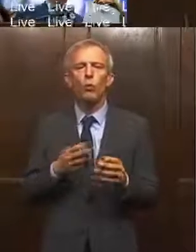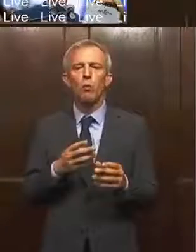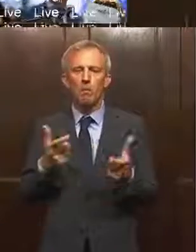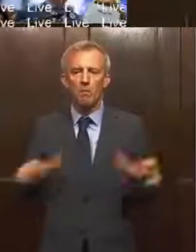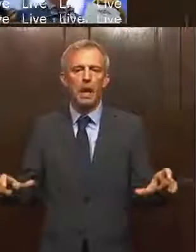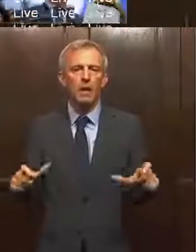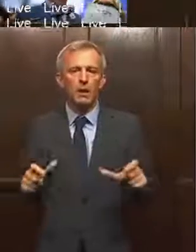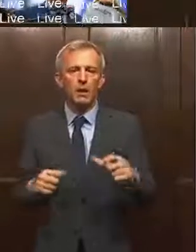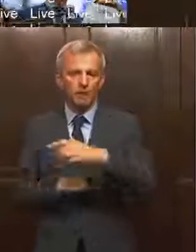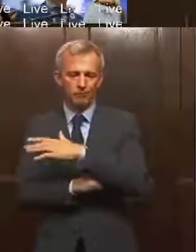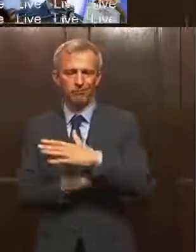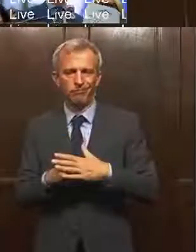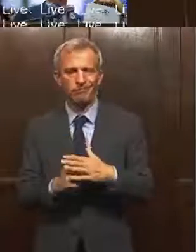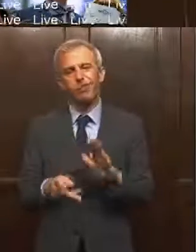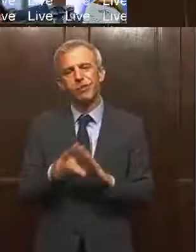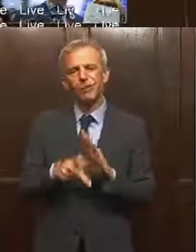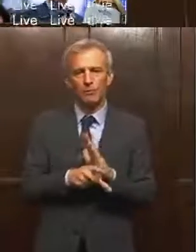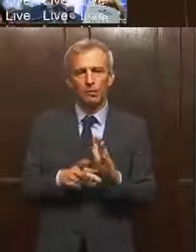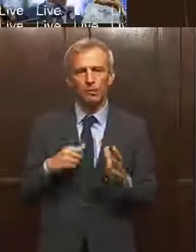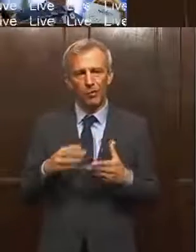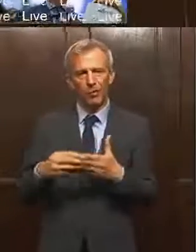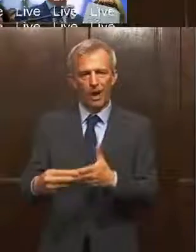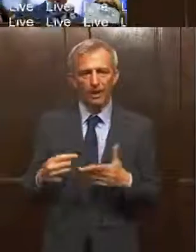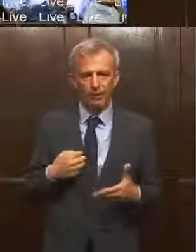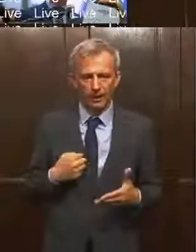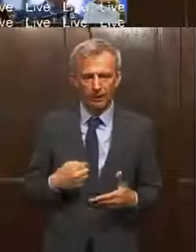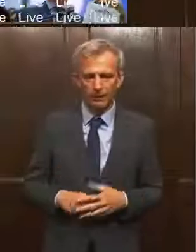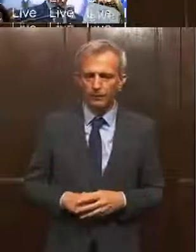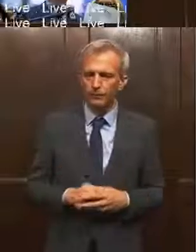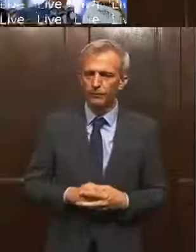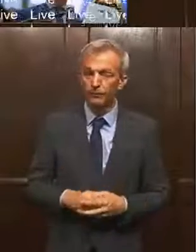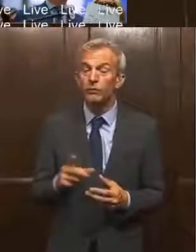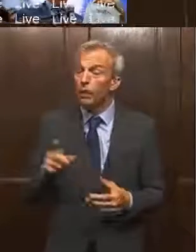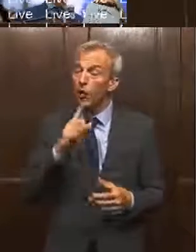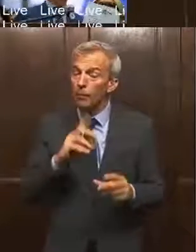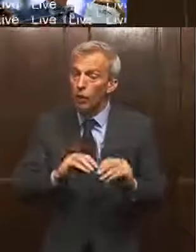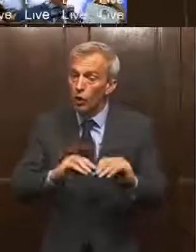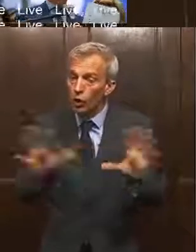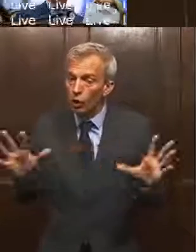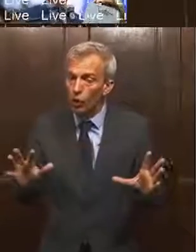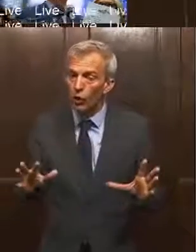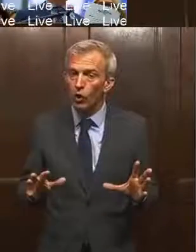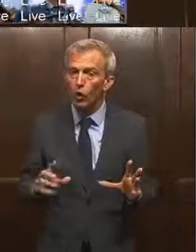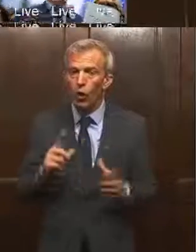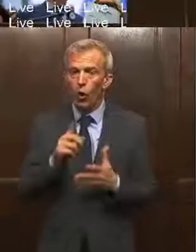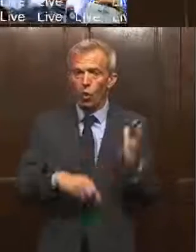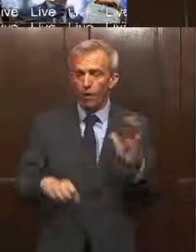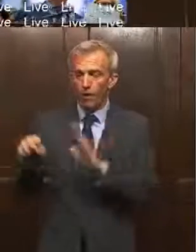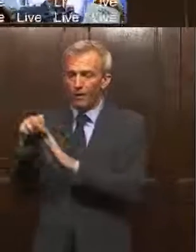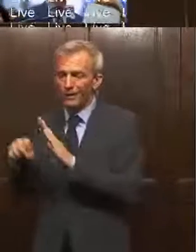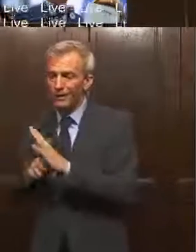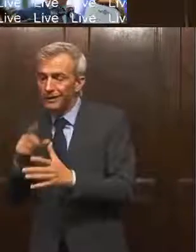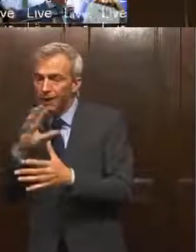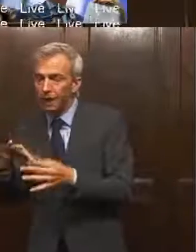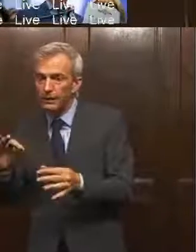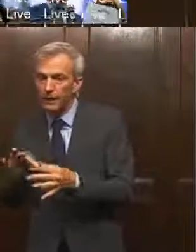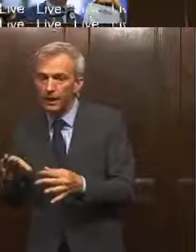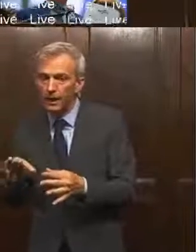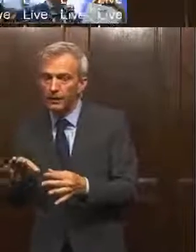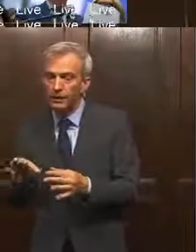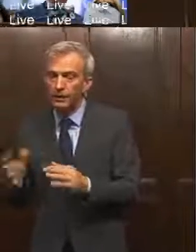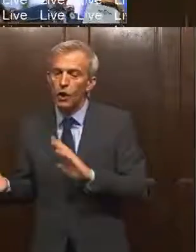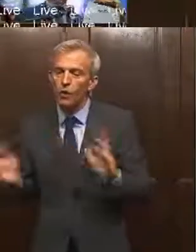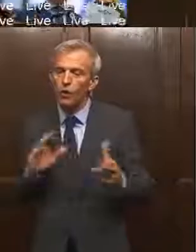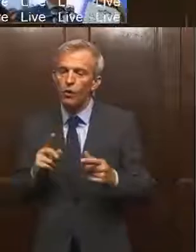ahead. First, and to be clear, I want people to understand what the state says versus what your local leaders